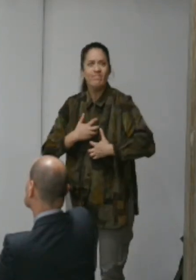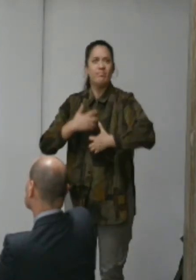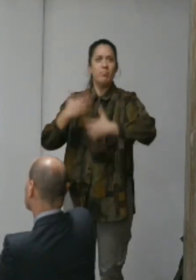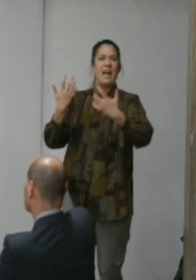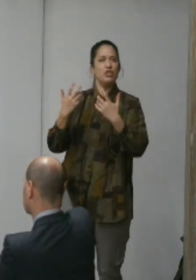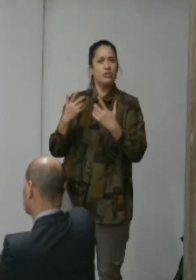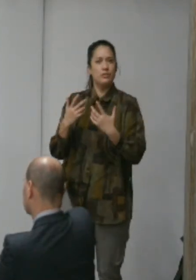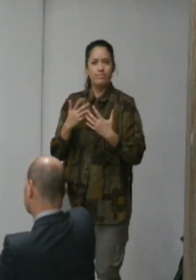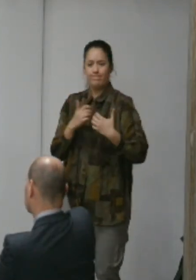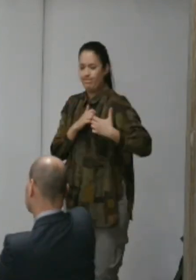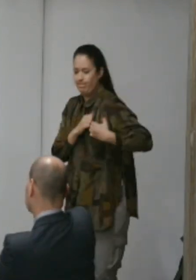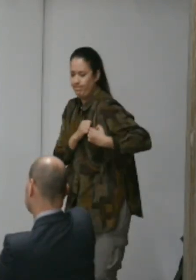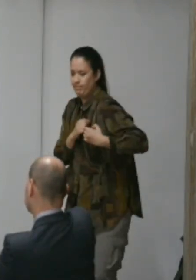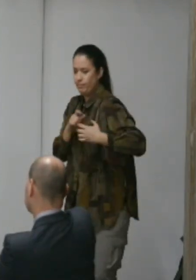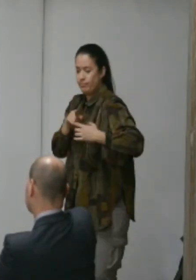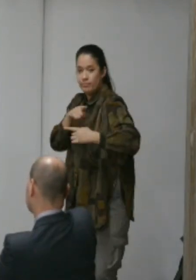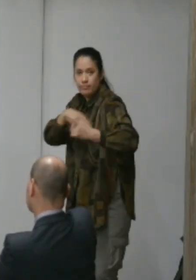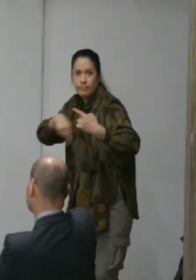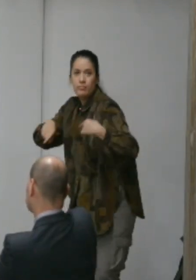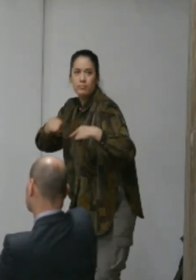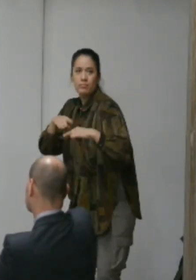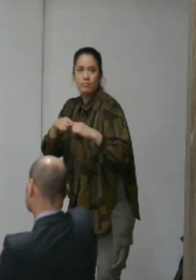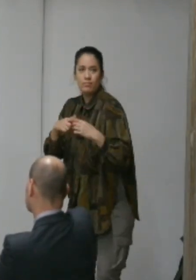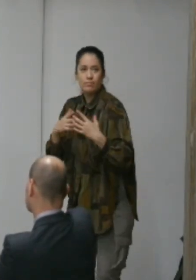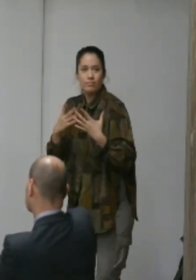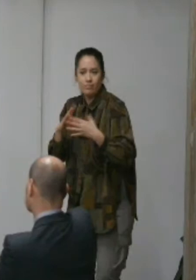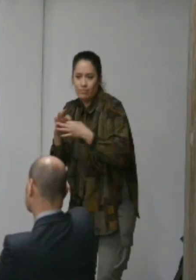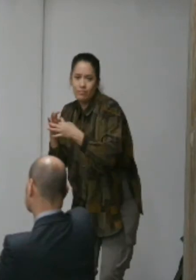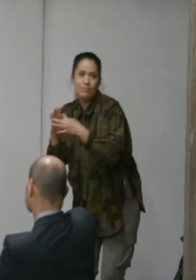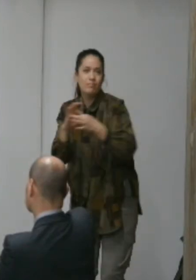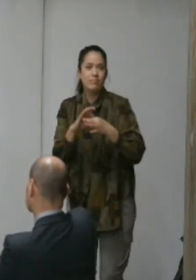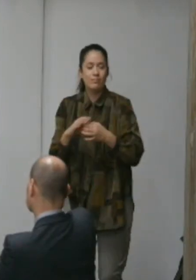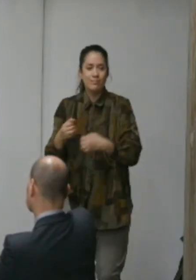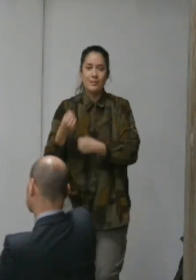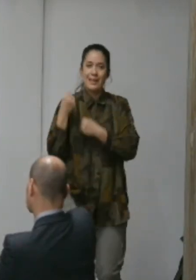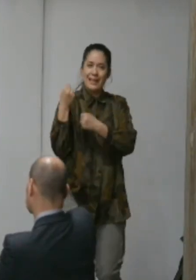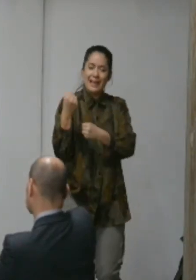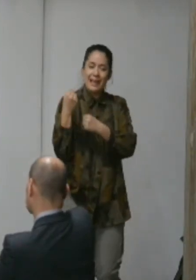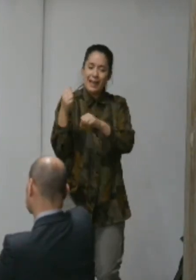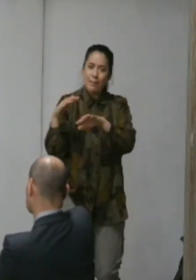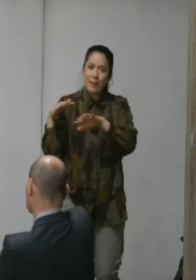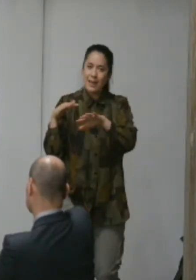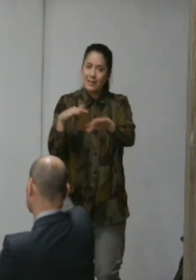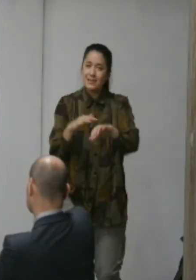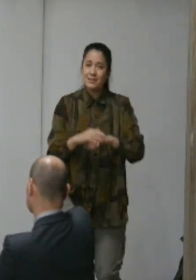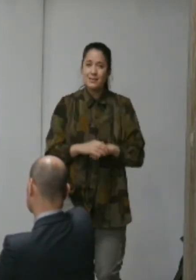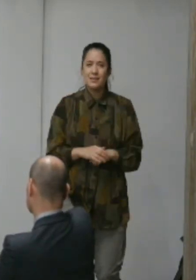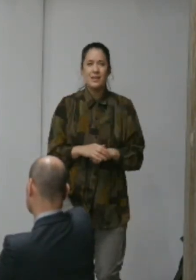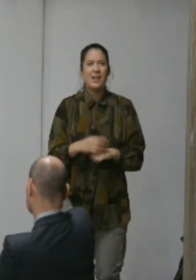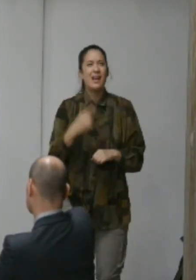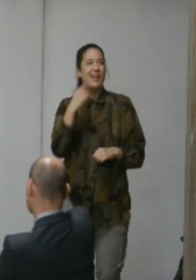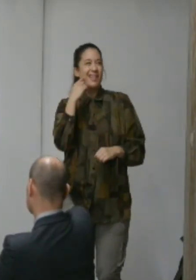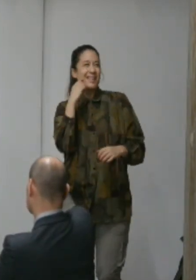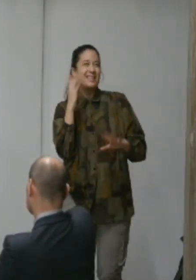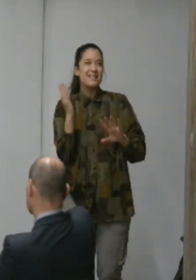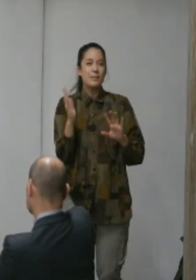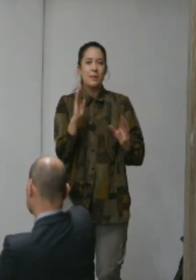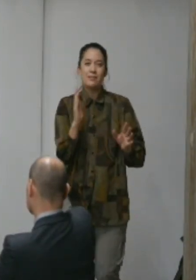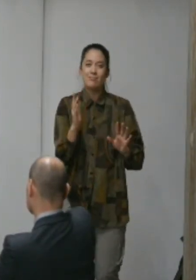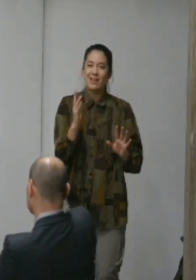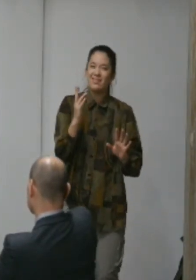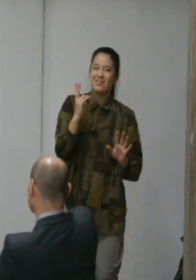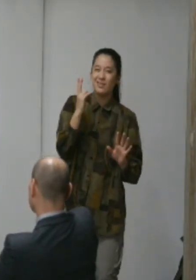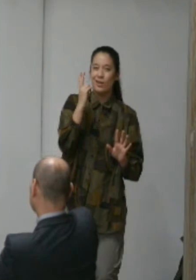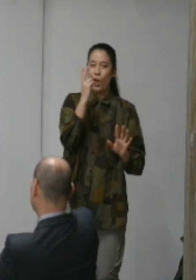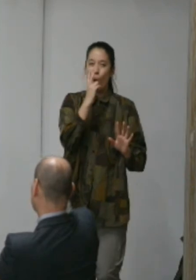speak out, to inform people and to campaign around it. And I know that might sound a bit old hat these days. You know,